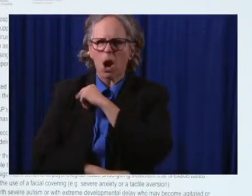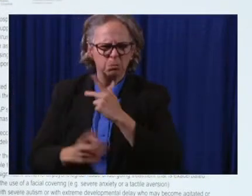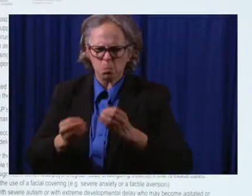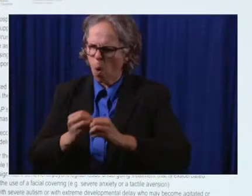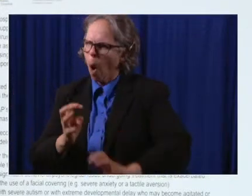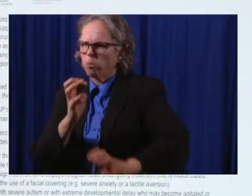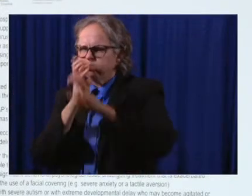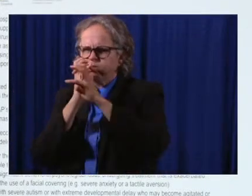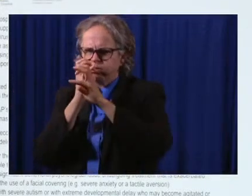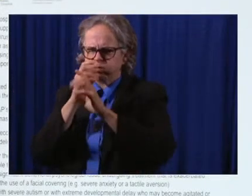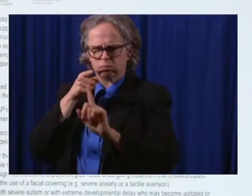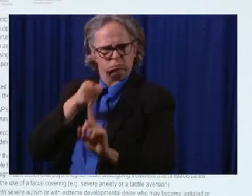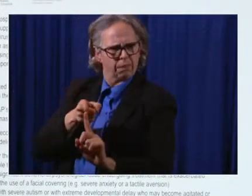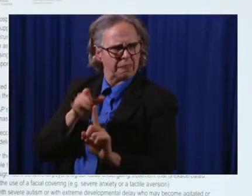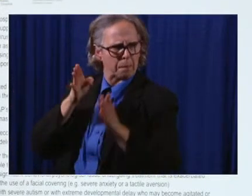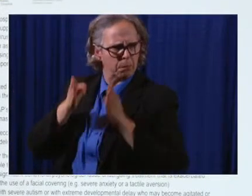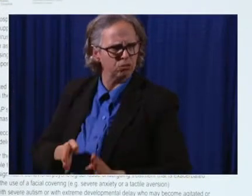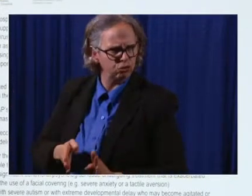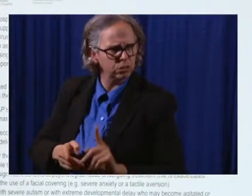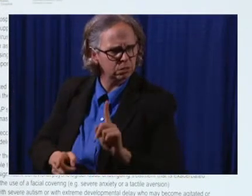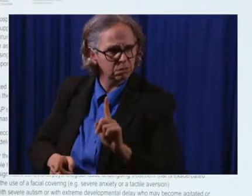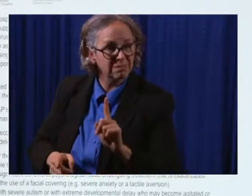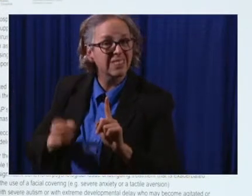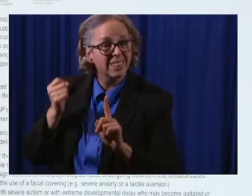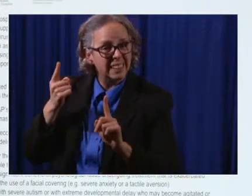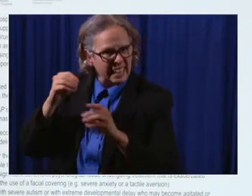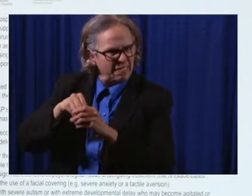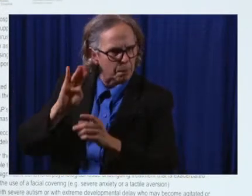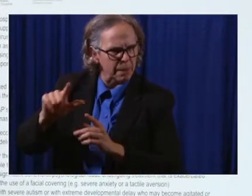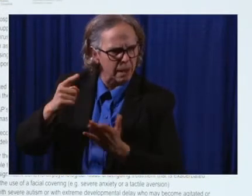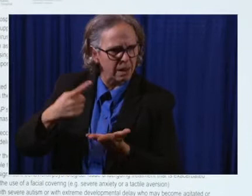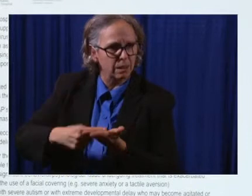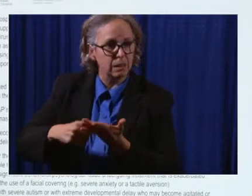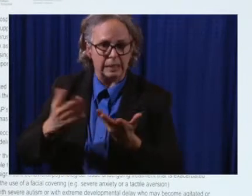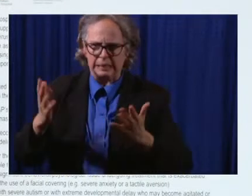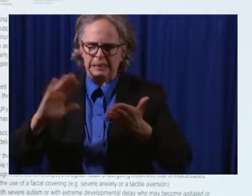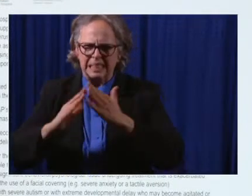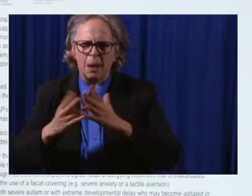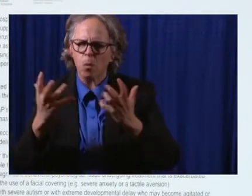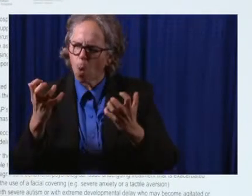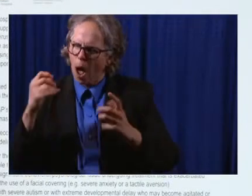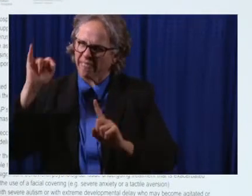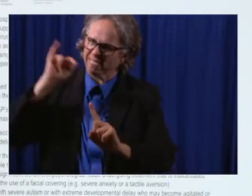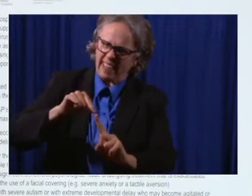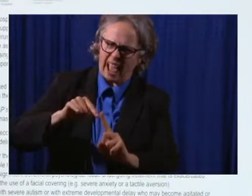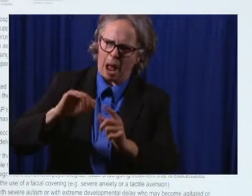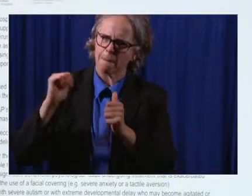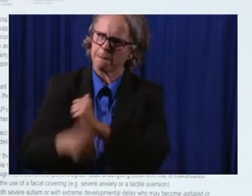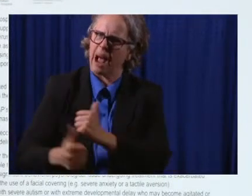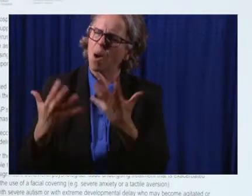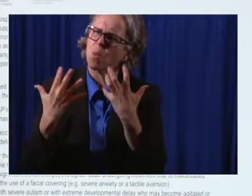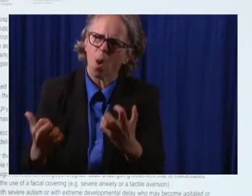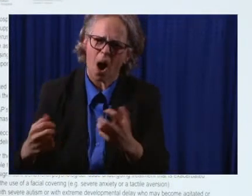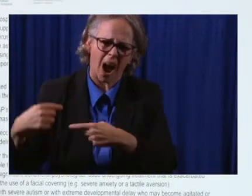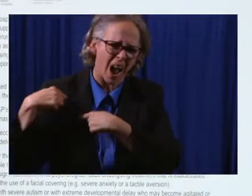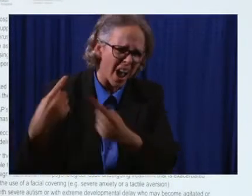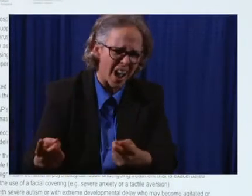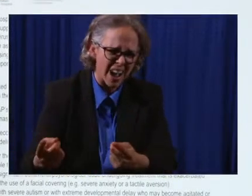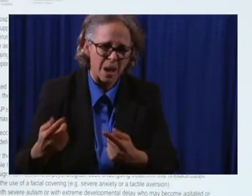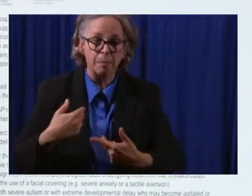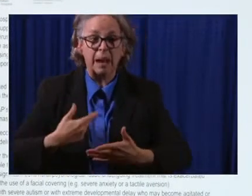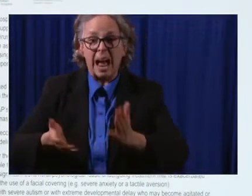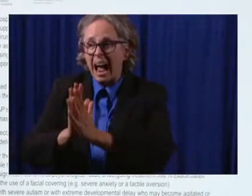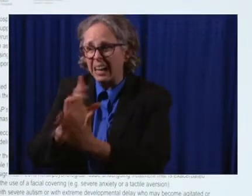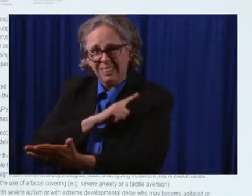police in our major cities have been asking for a number of years. We ask the legislature, please